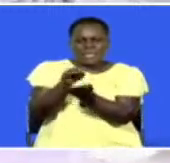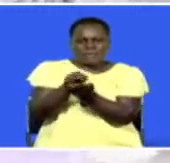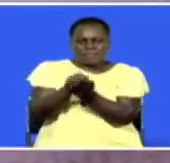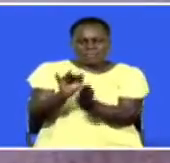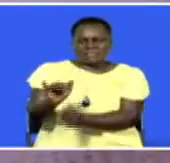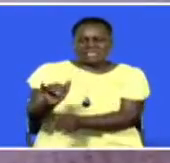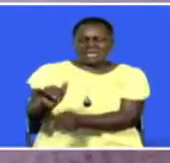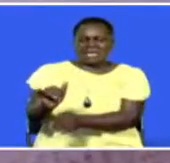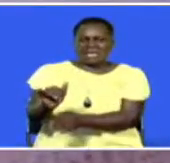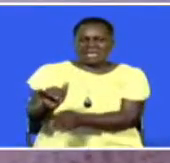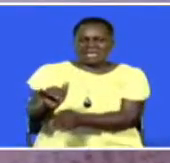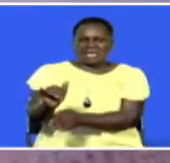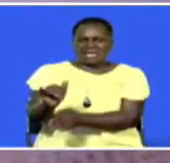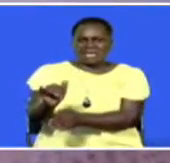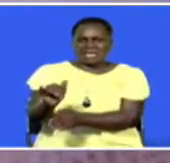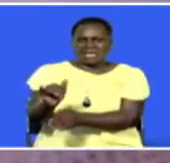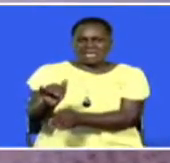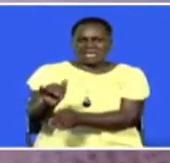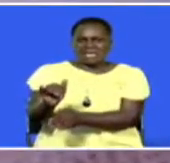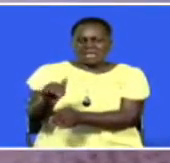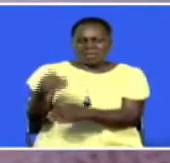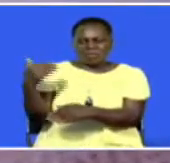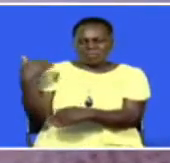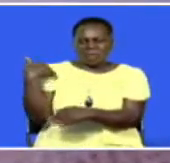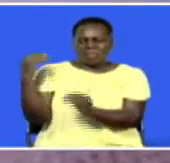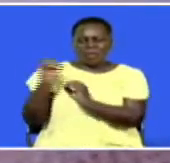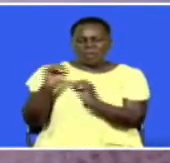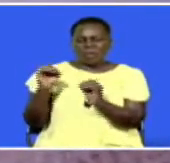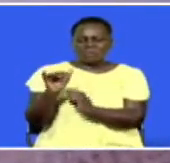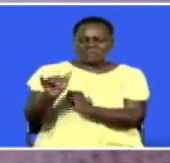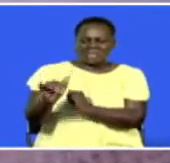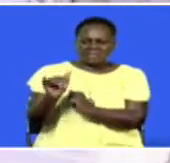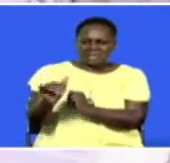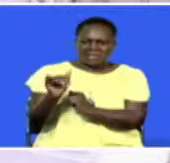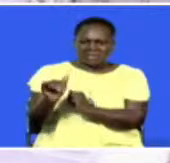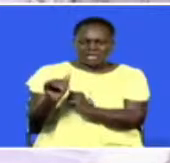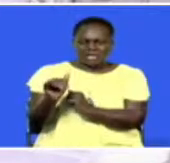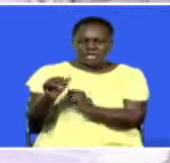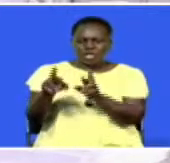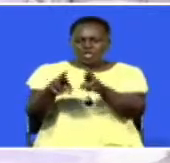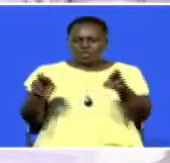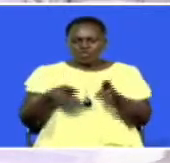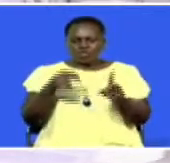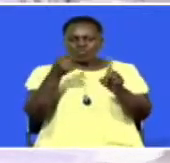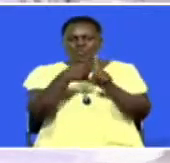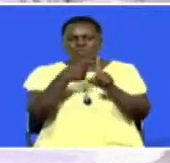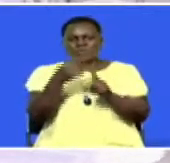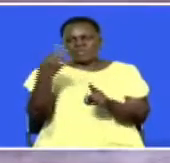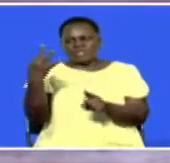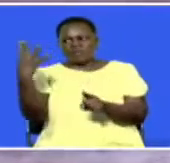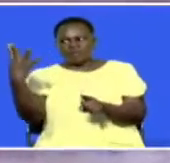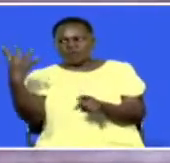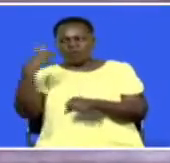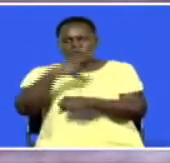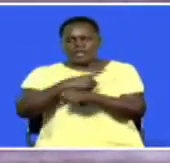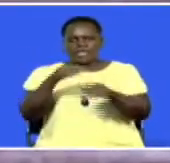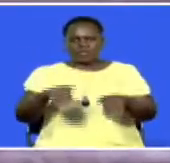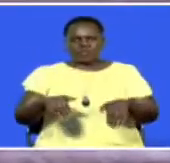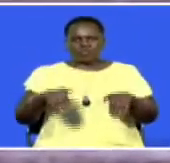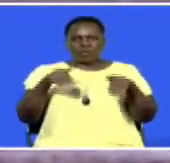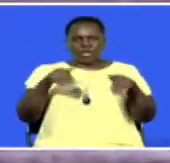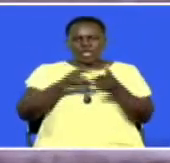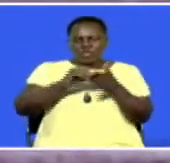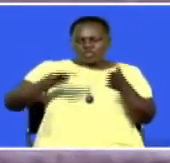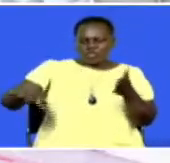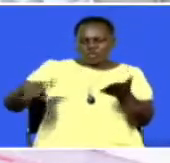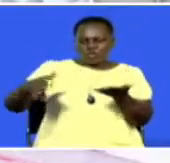it is, in a way it will not be disturbed, in a room temperature, and wait 3-4 days. You can throw the